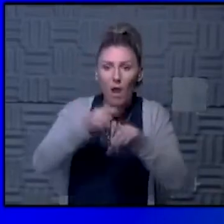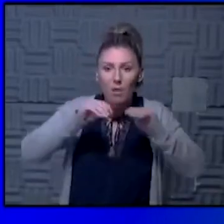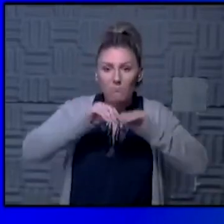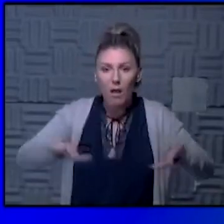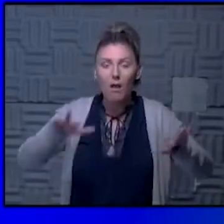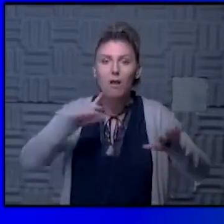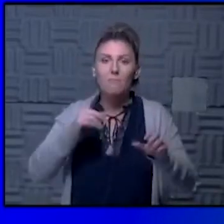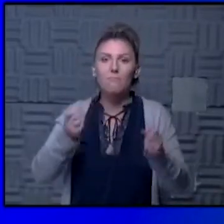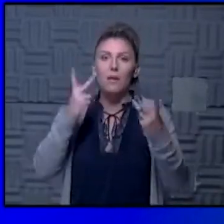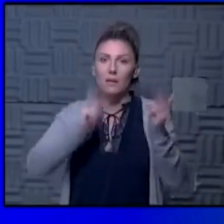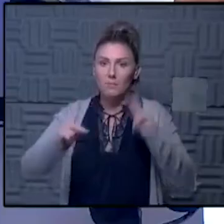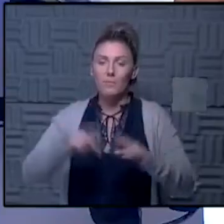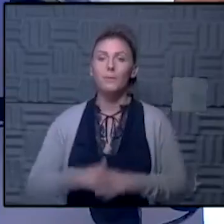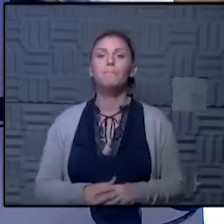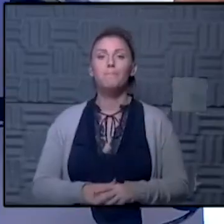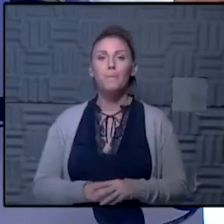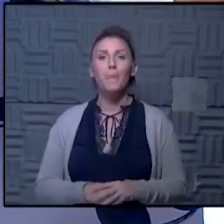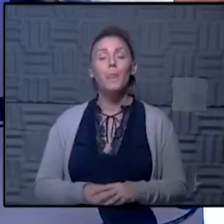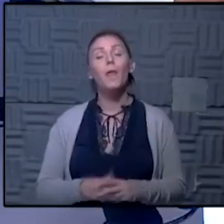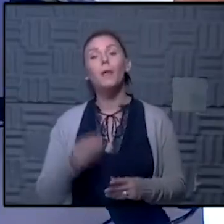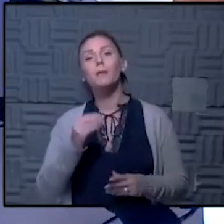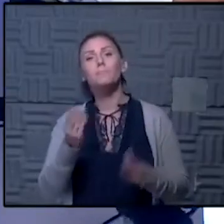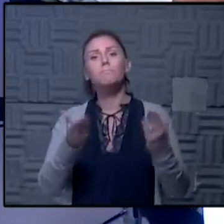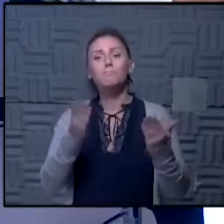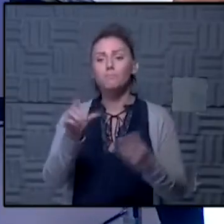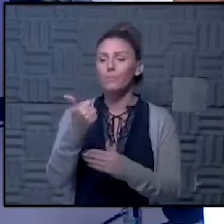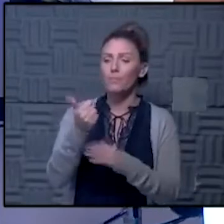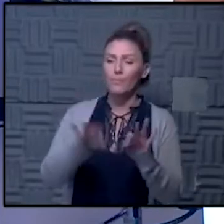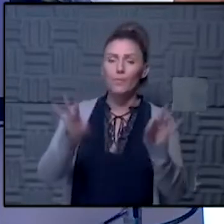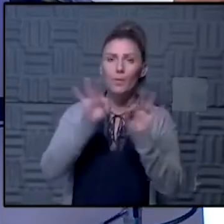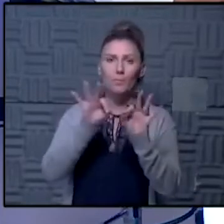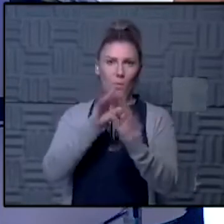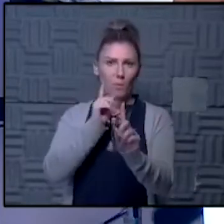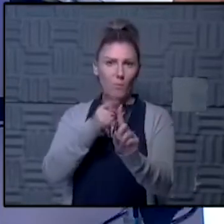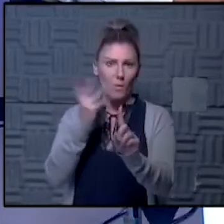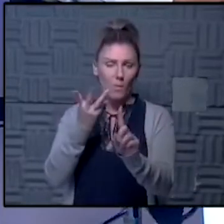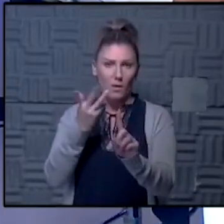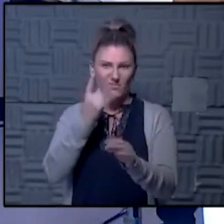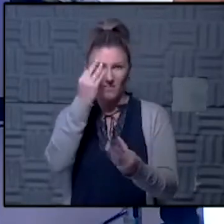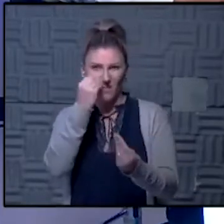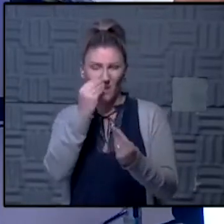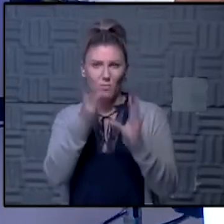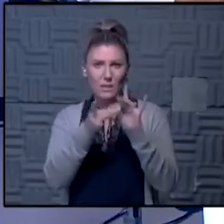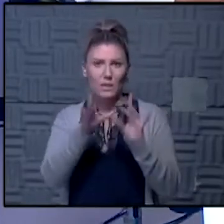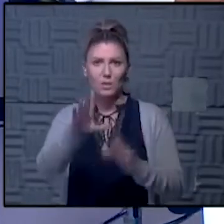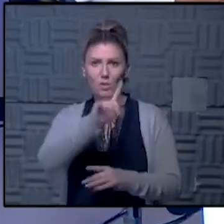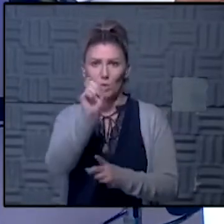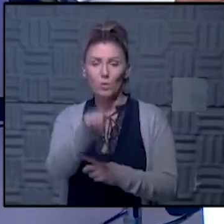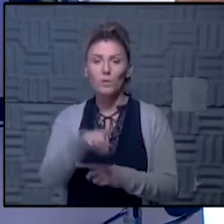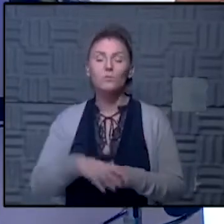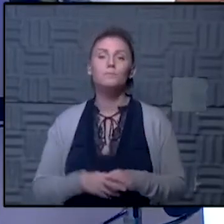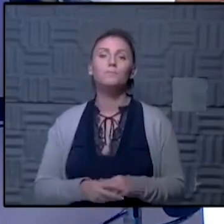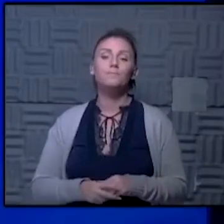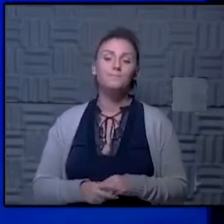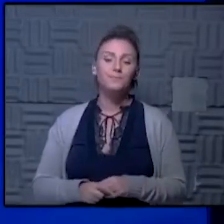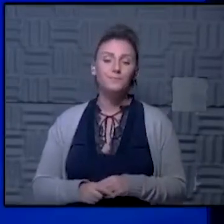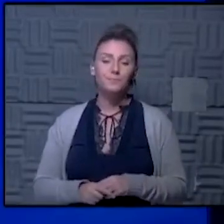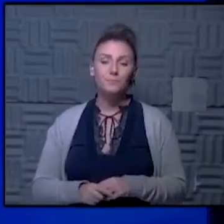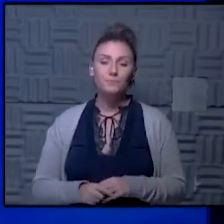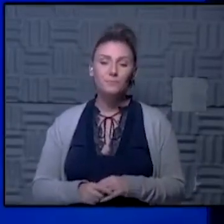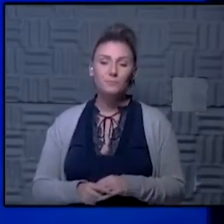people infected. And maybe the other important point to think about in your question, Vicki,